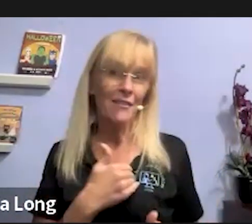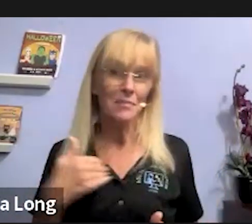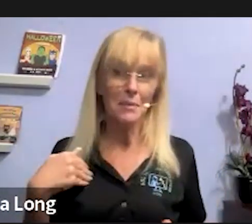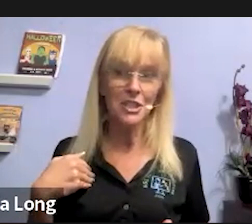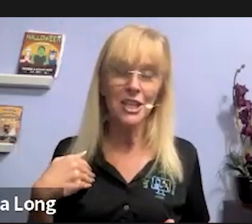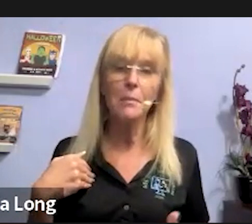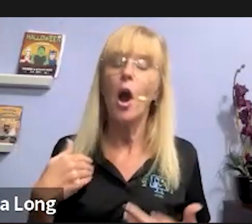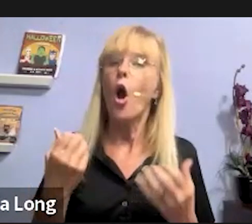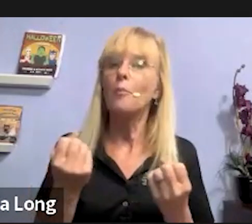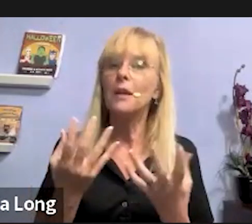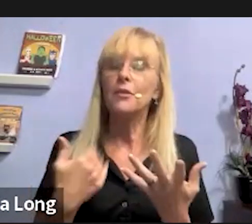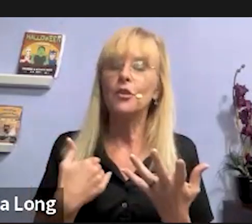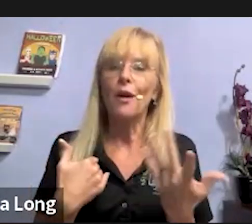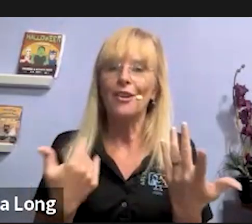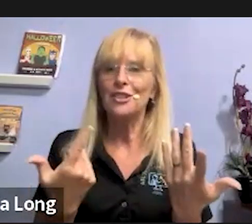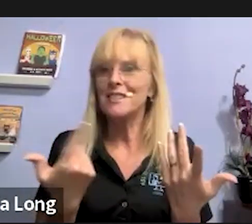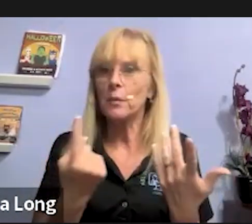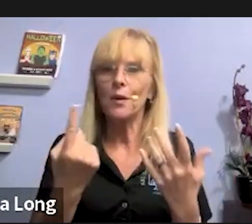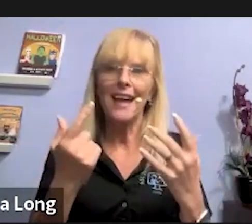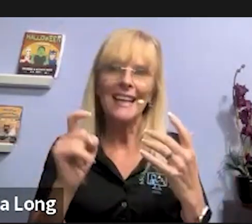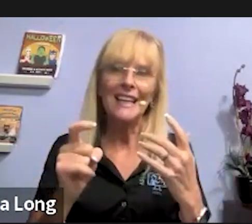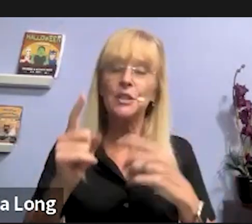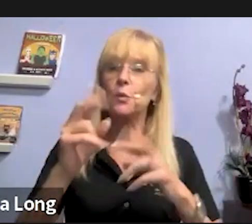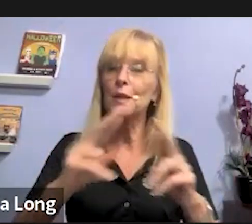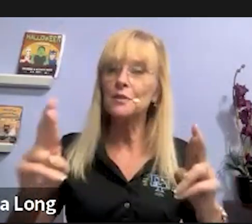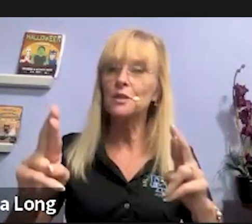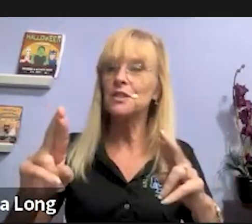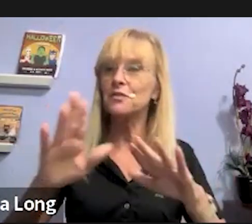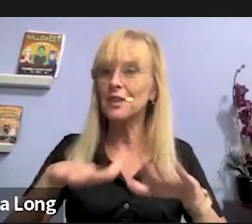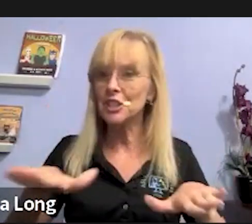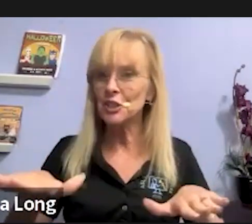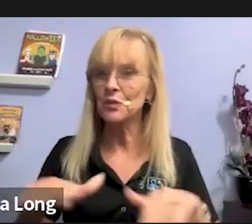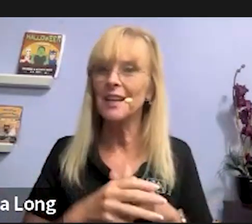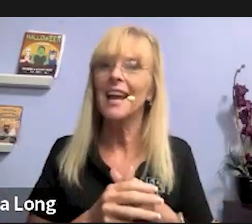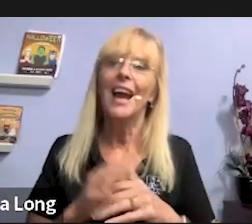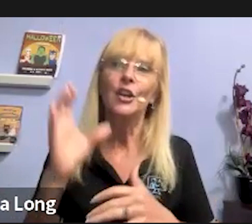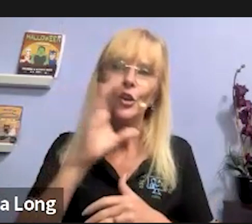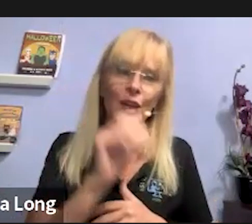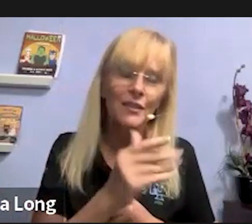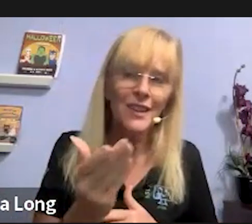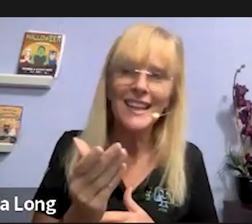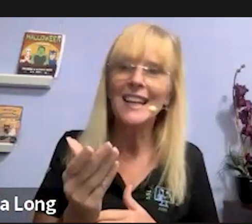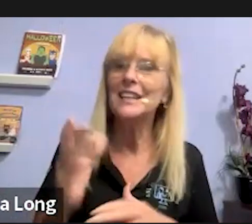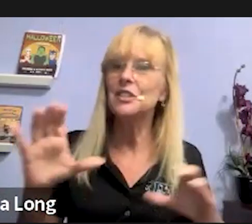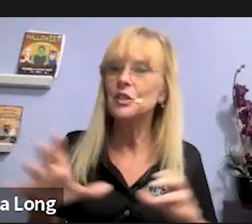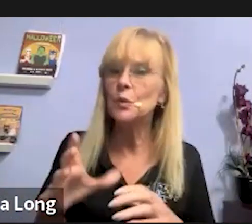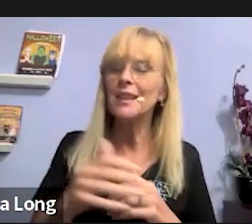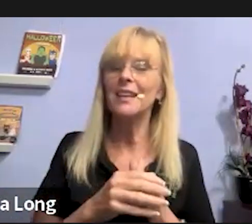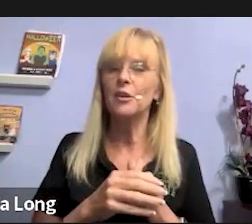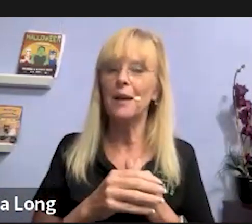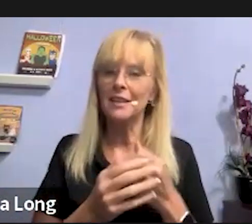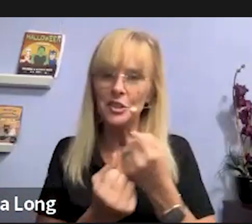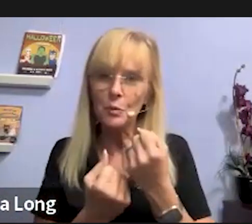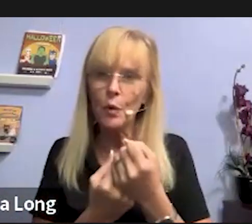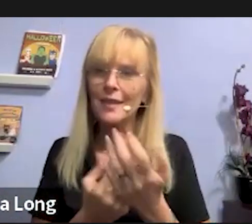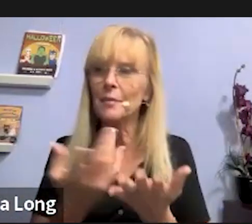already have a membership, or many of you are just someone that needs resources for the children, and you're looking for things to do with